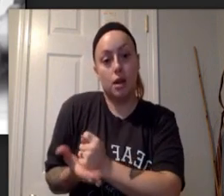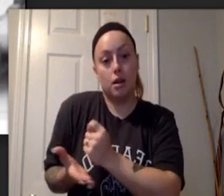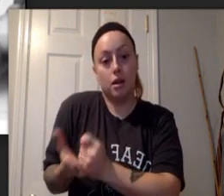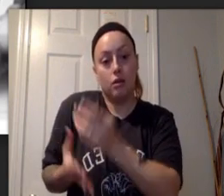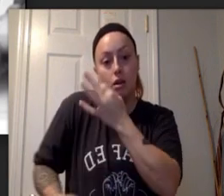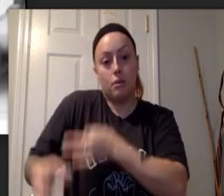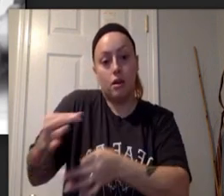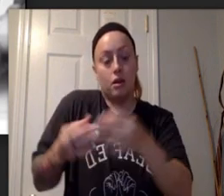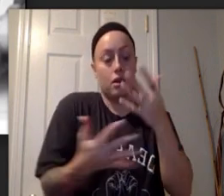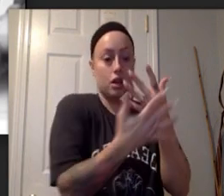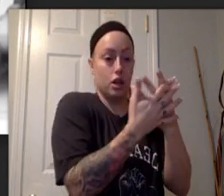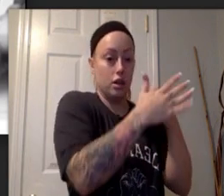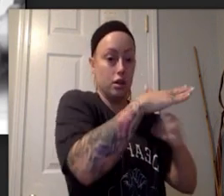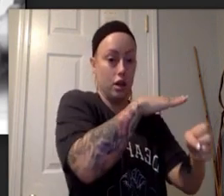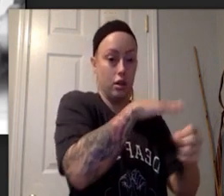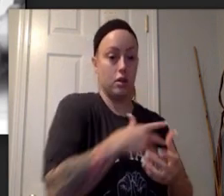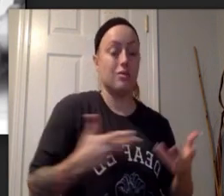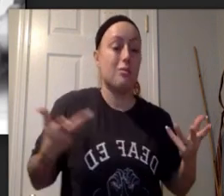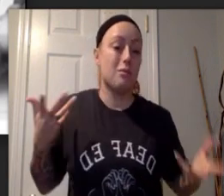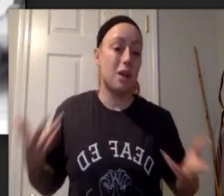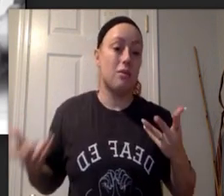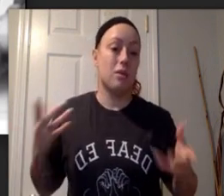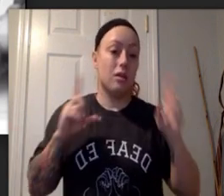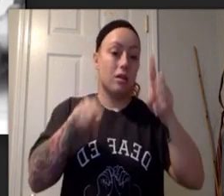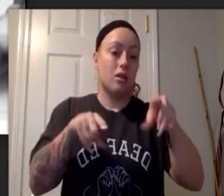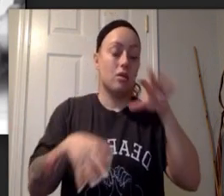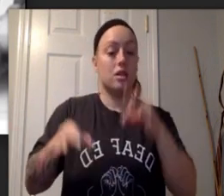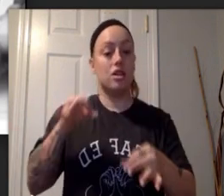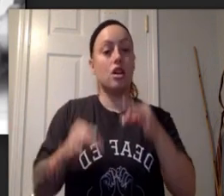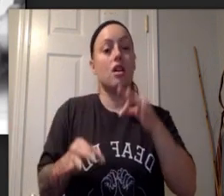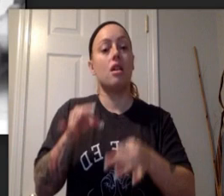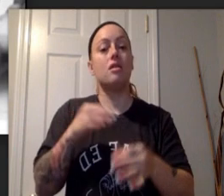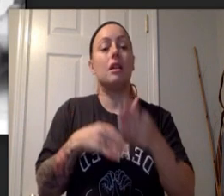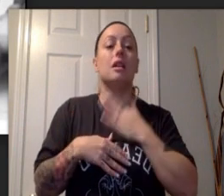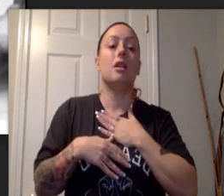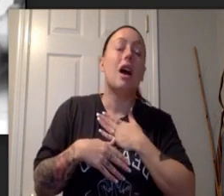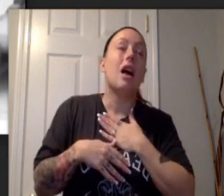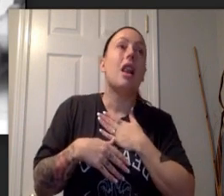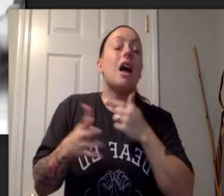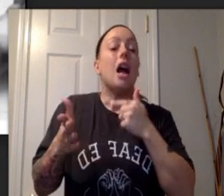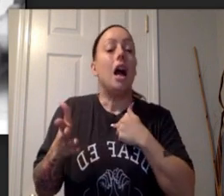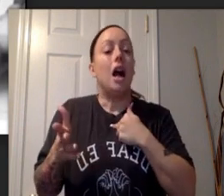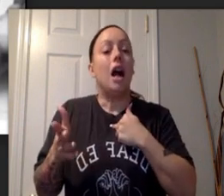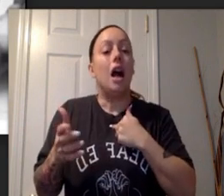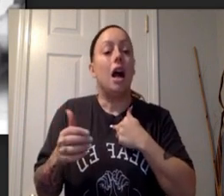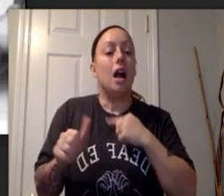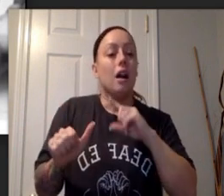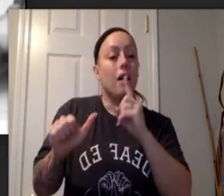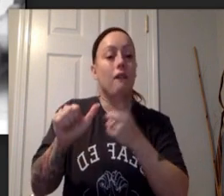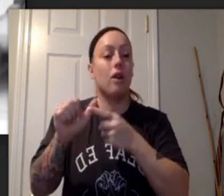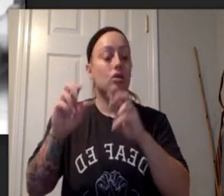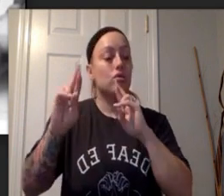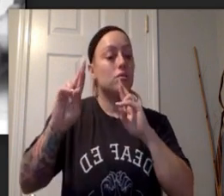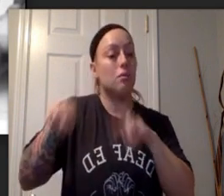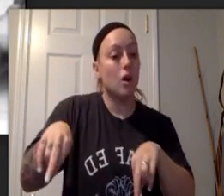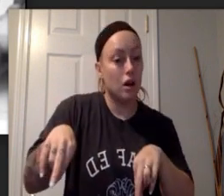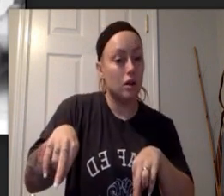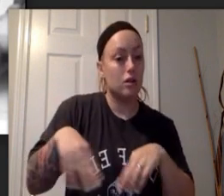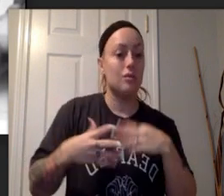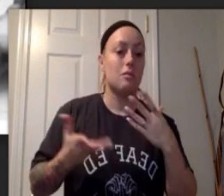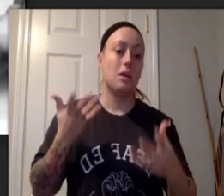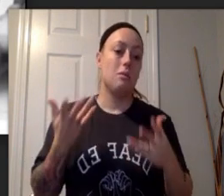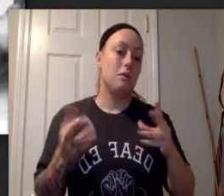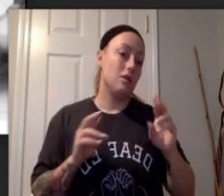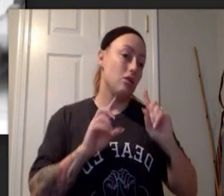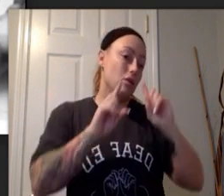so hopefully in your situation, you would go in front of the judge and be like, well, I was just a first responder, And so again, these are